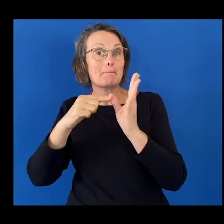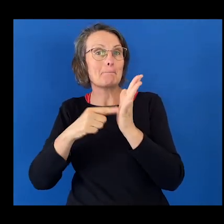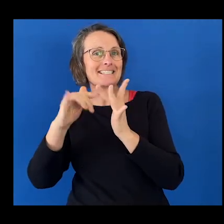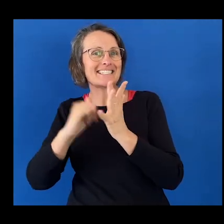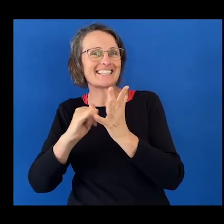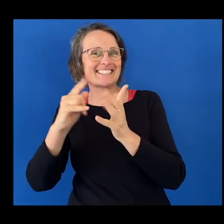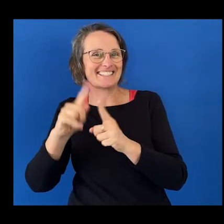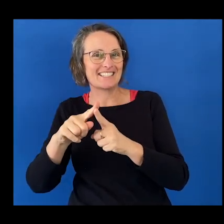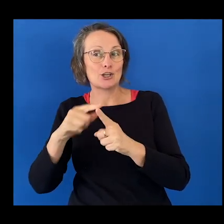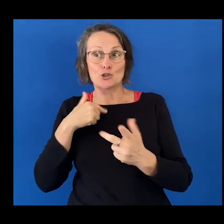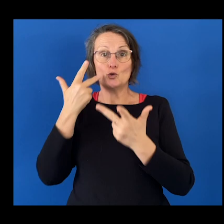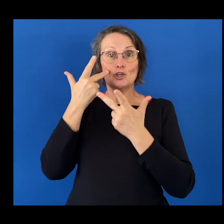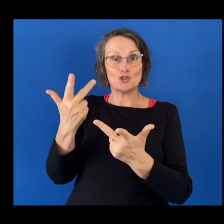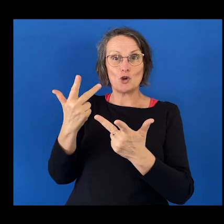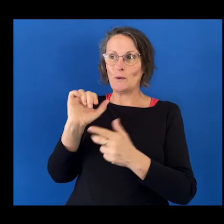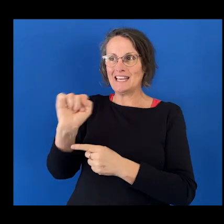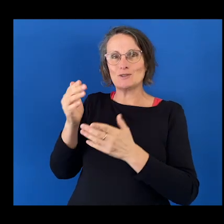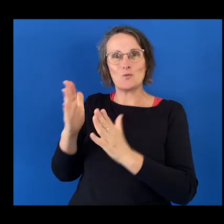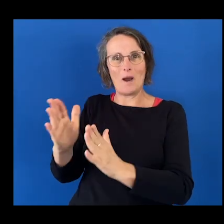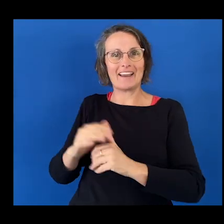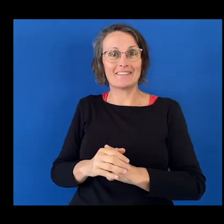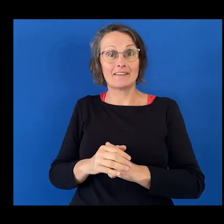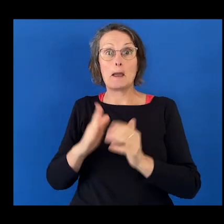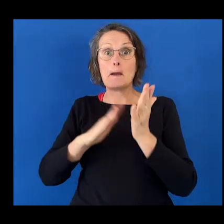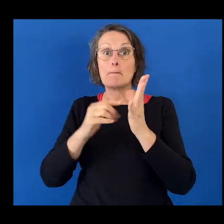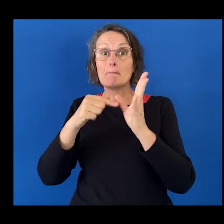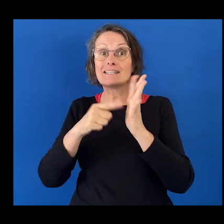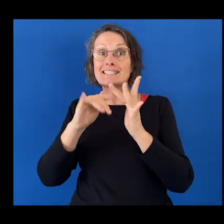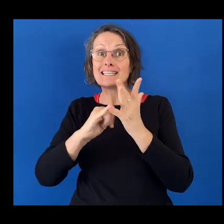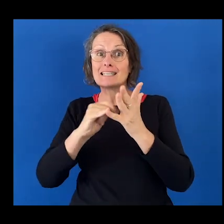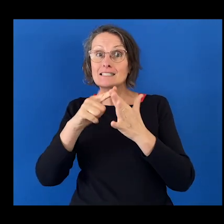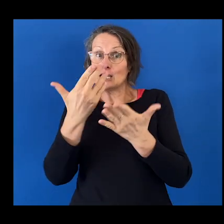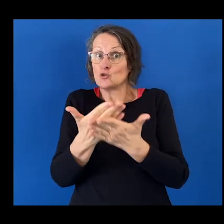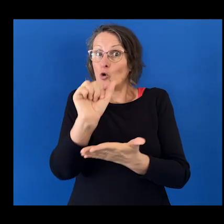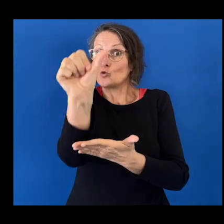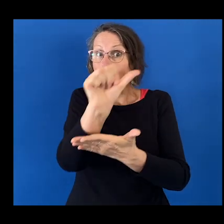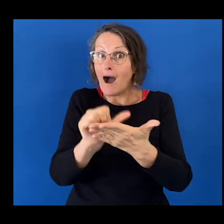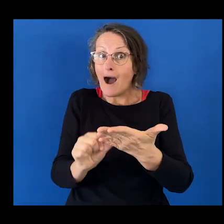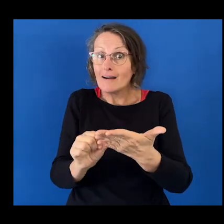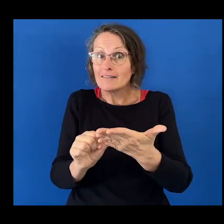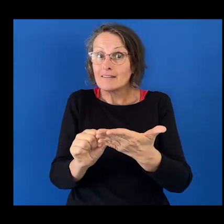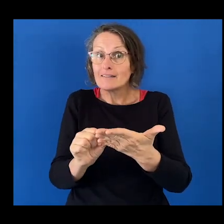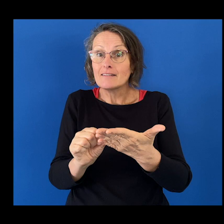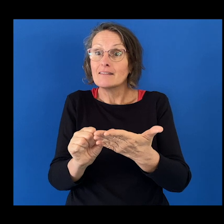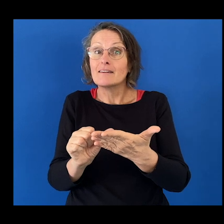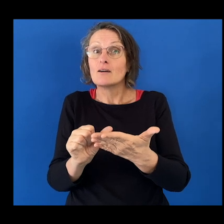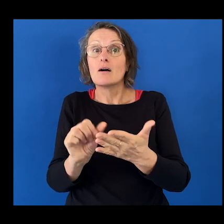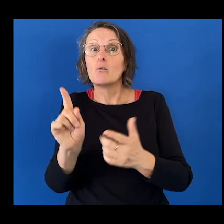paint. You represent him. He's present there as a iconographically as a